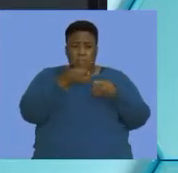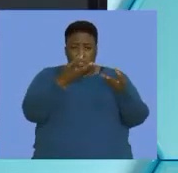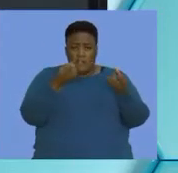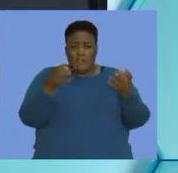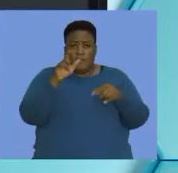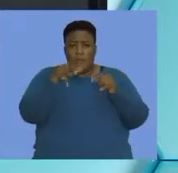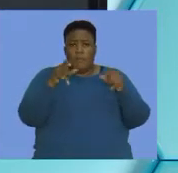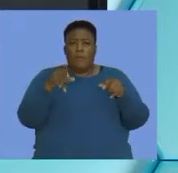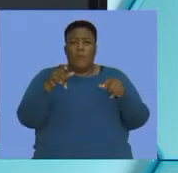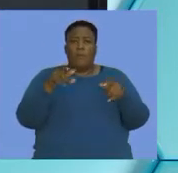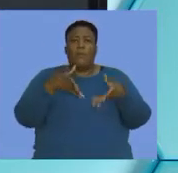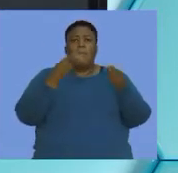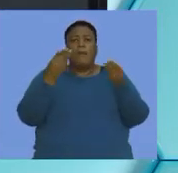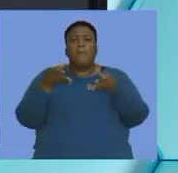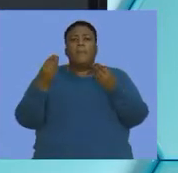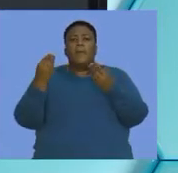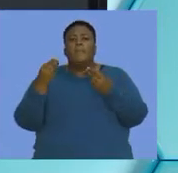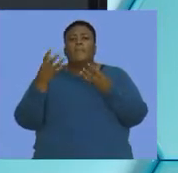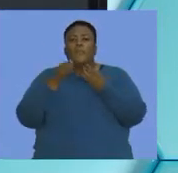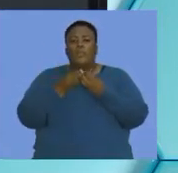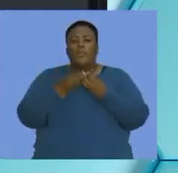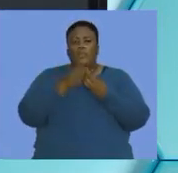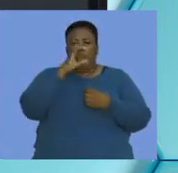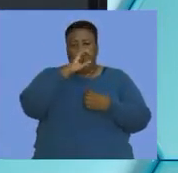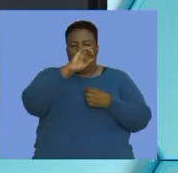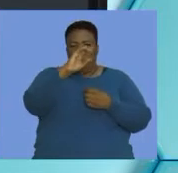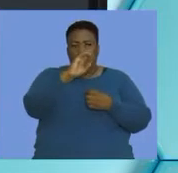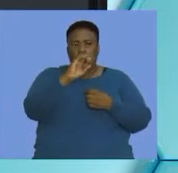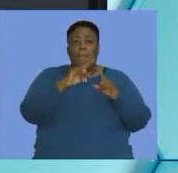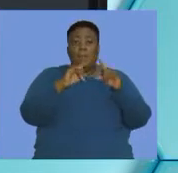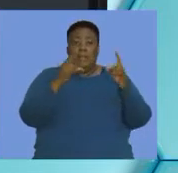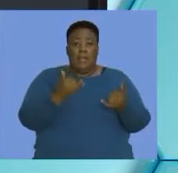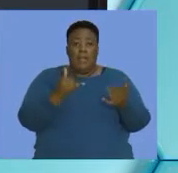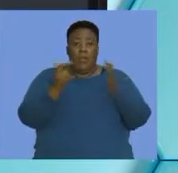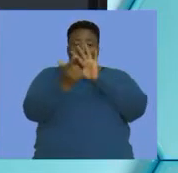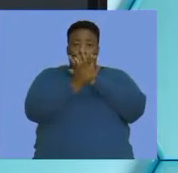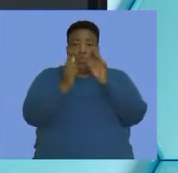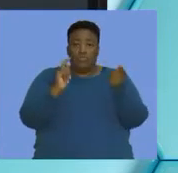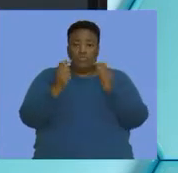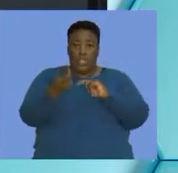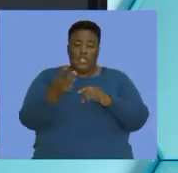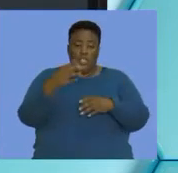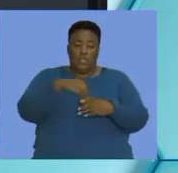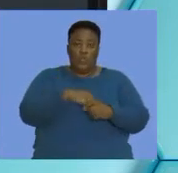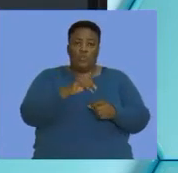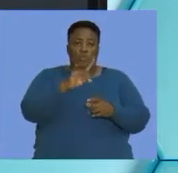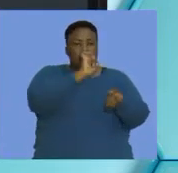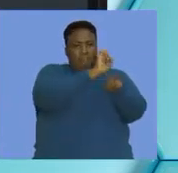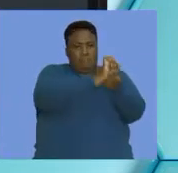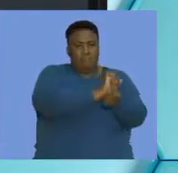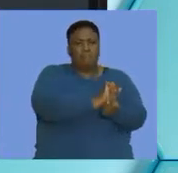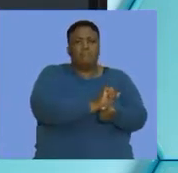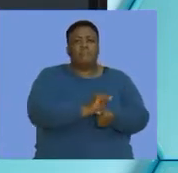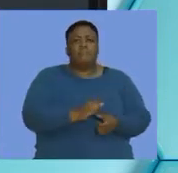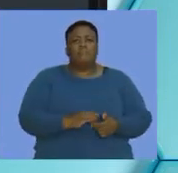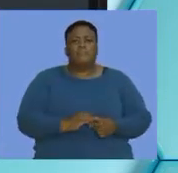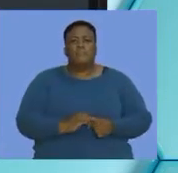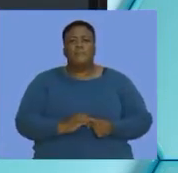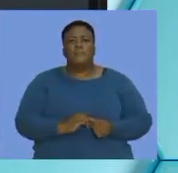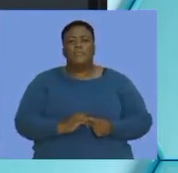to people that have been caught with these horns. However, the laws have been changed, and these include